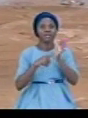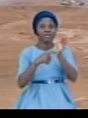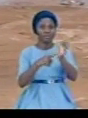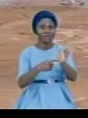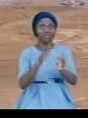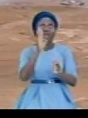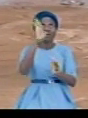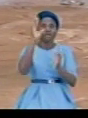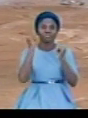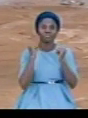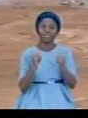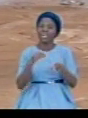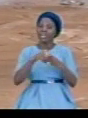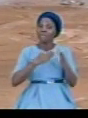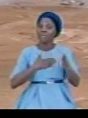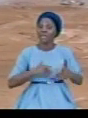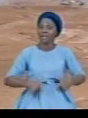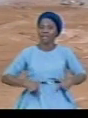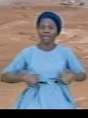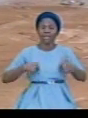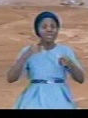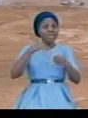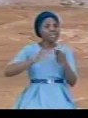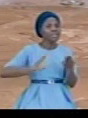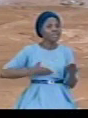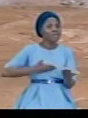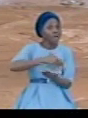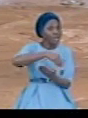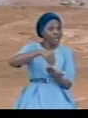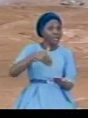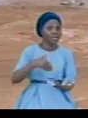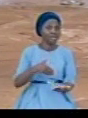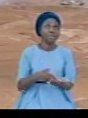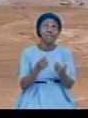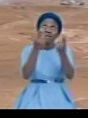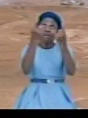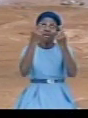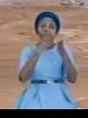in our lives, in our midst. Come and manifest your